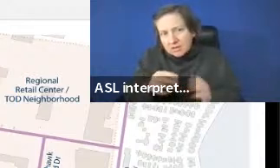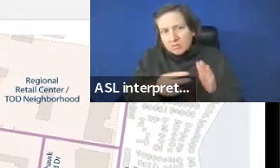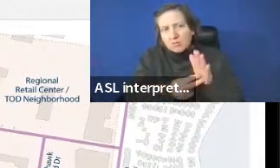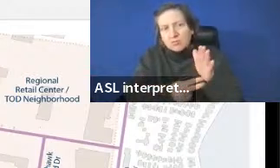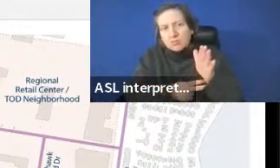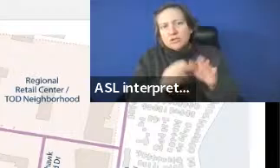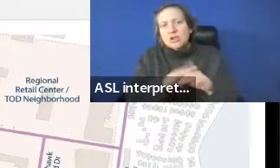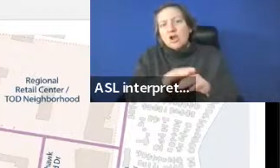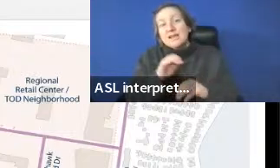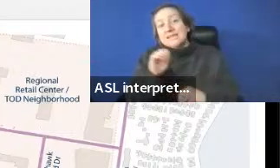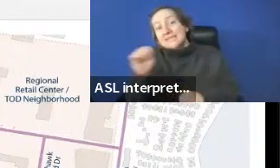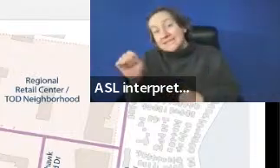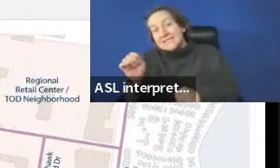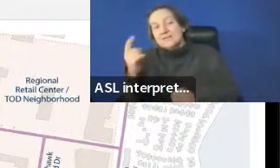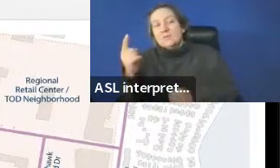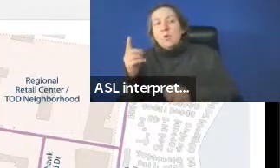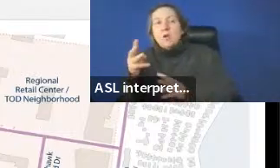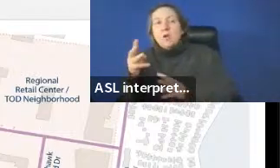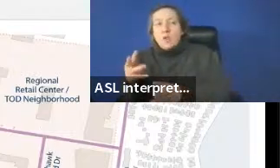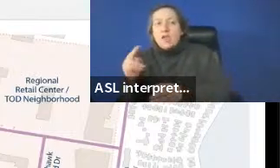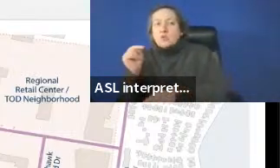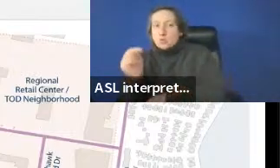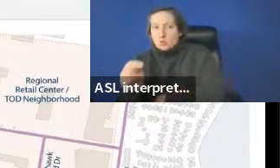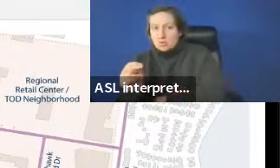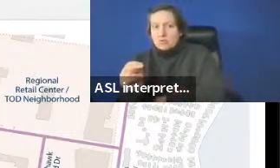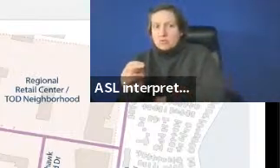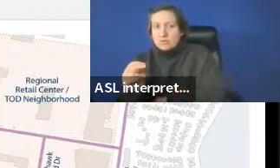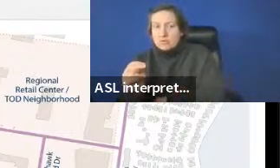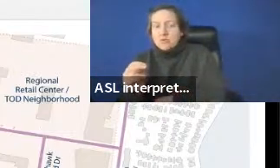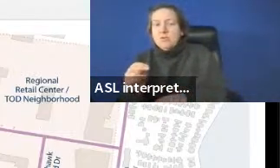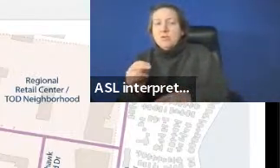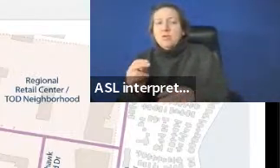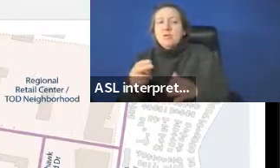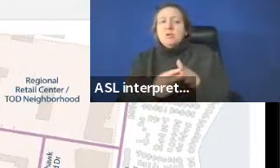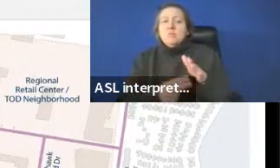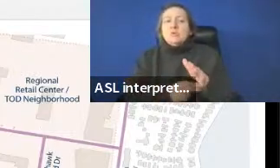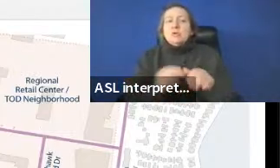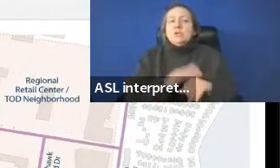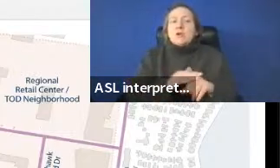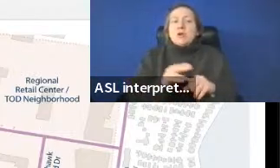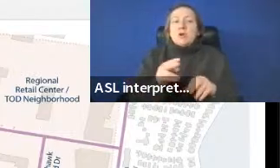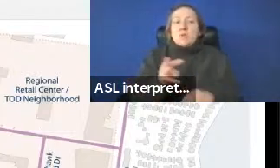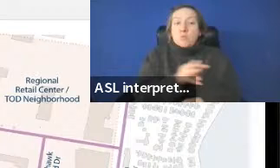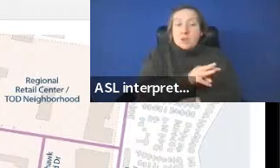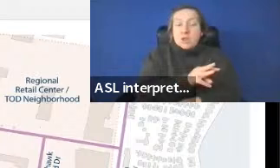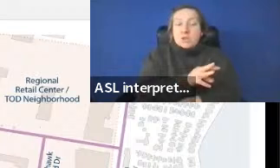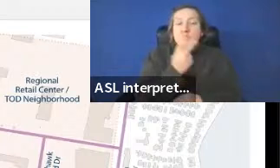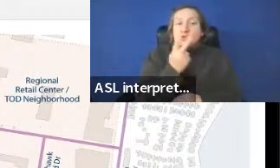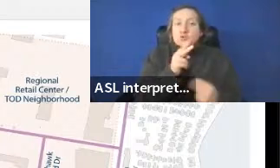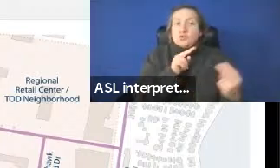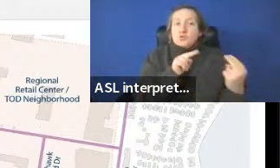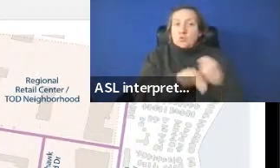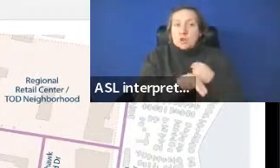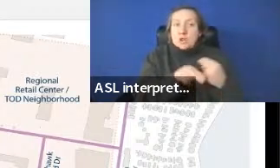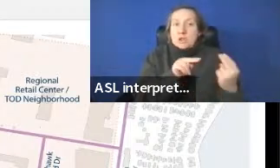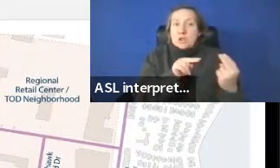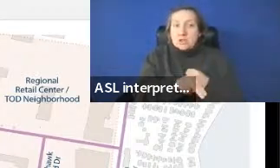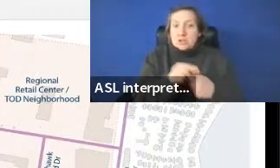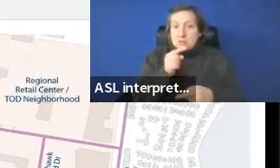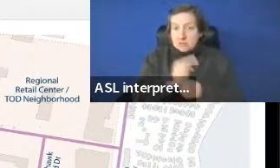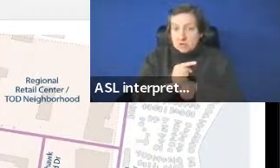is one way northbound. So the bridge on the west side is two ways. That's correct, right,